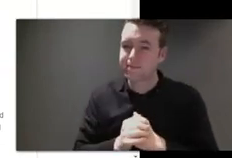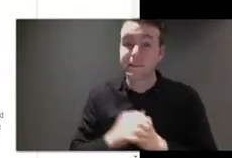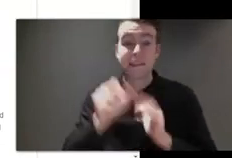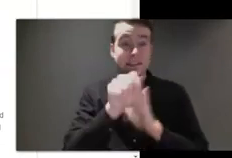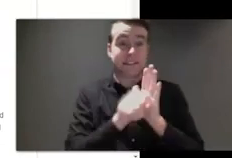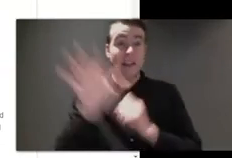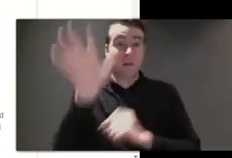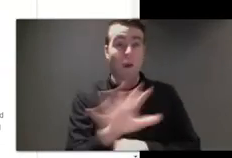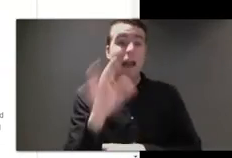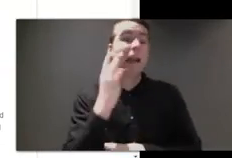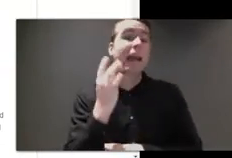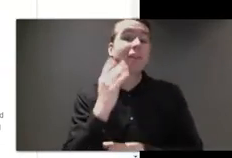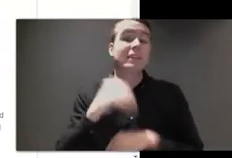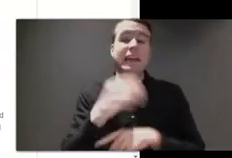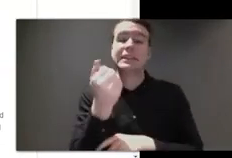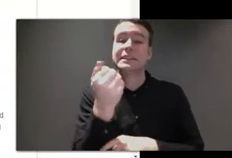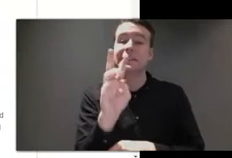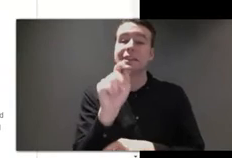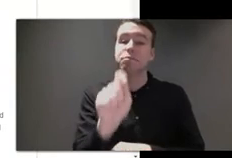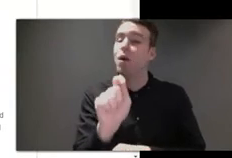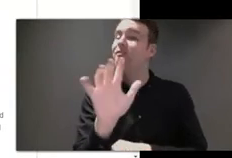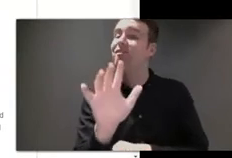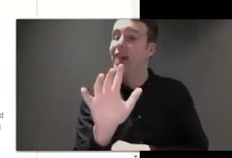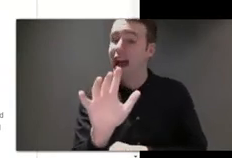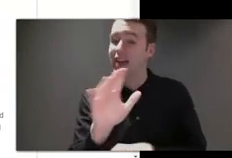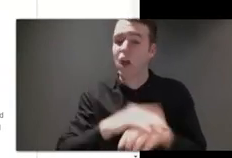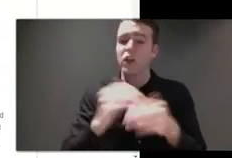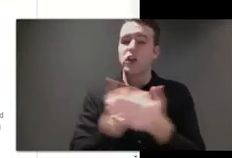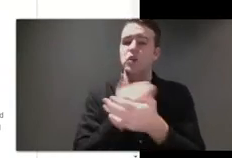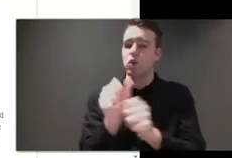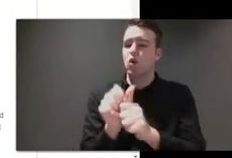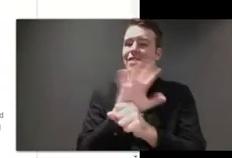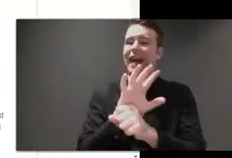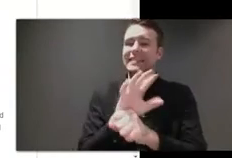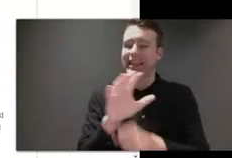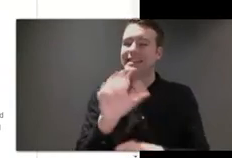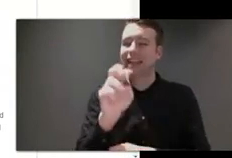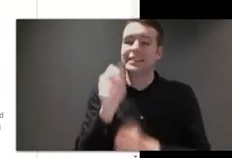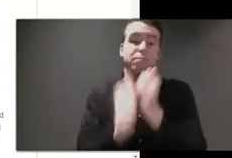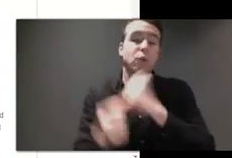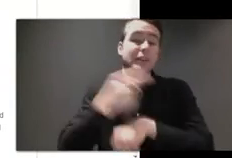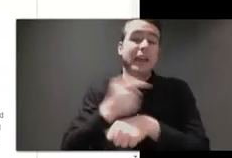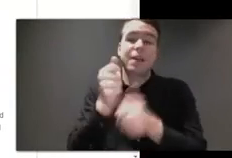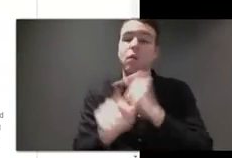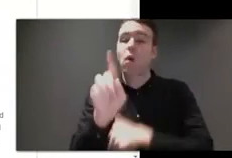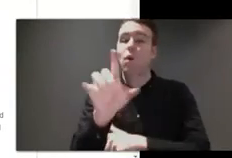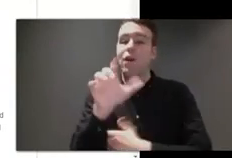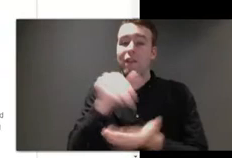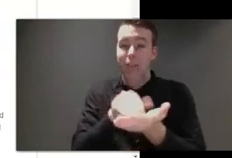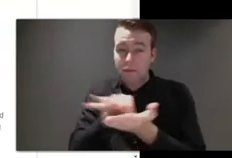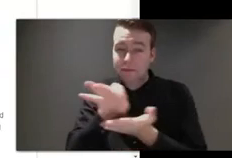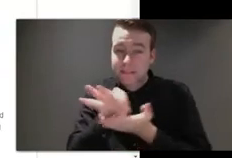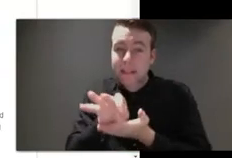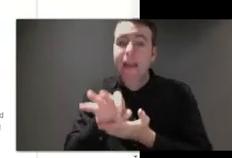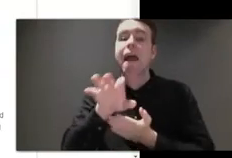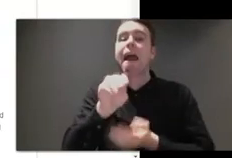Statewide, California is at a 16.5 on new COVID-19 cases per day per 100,000 and